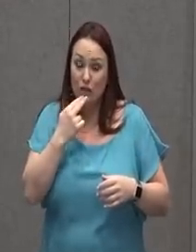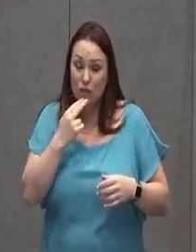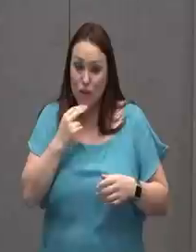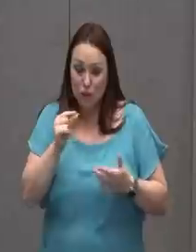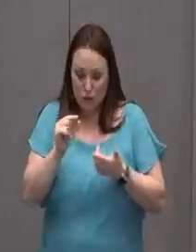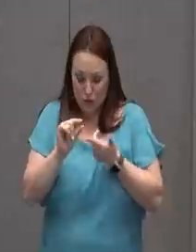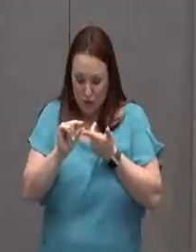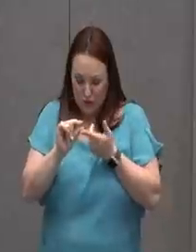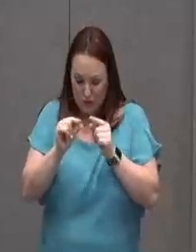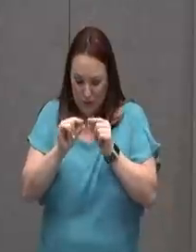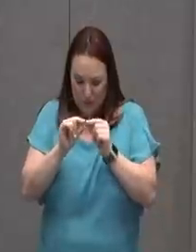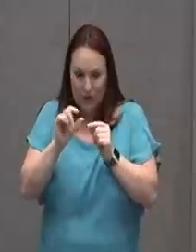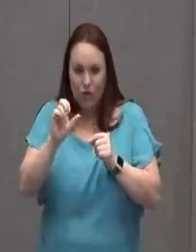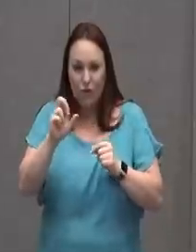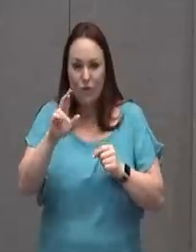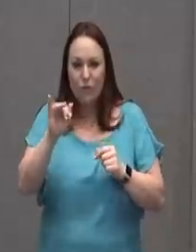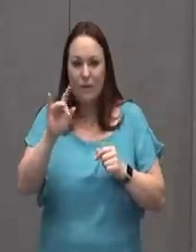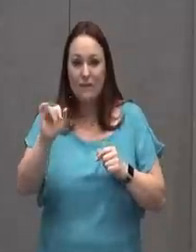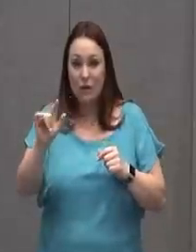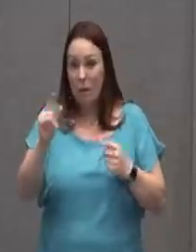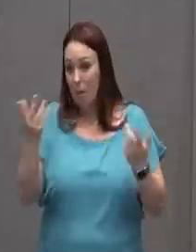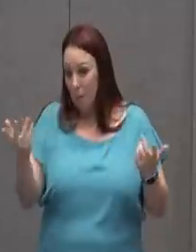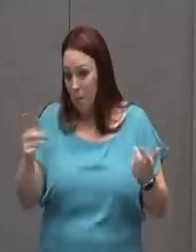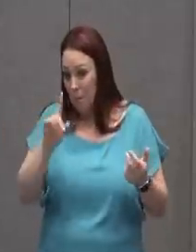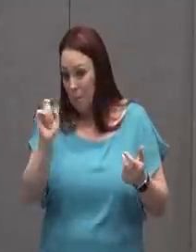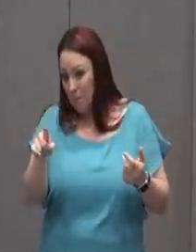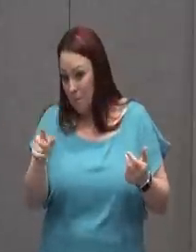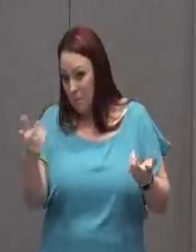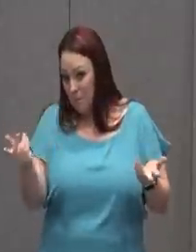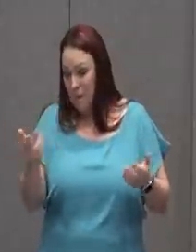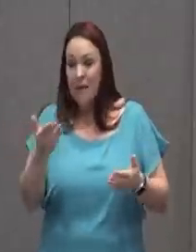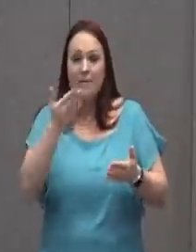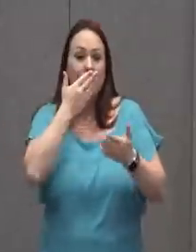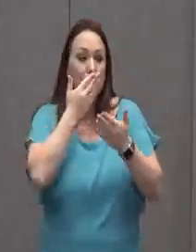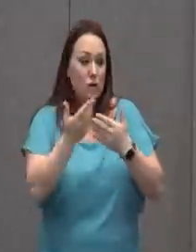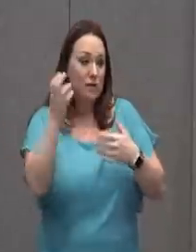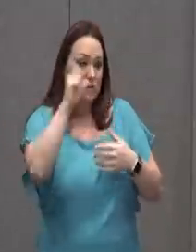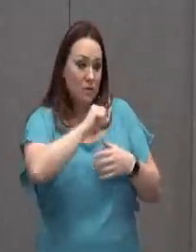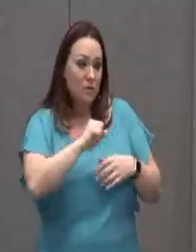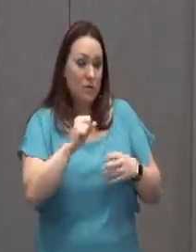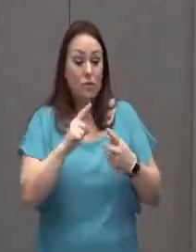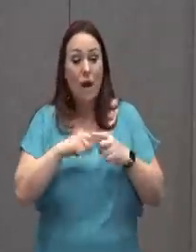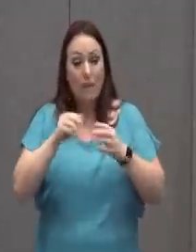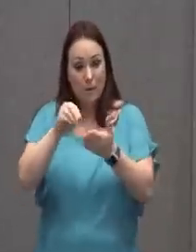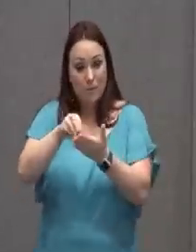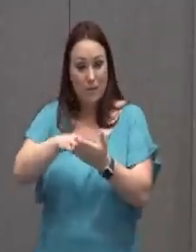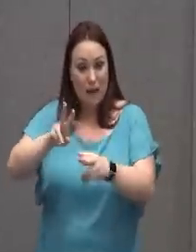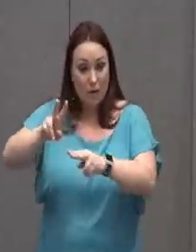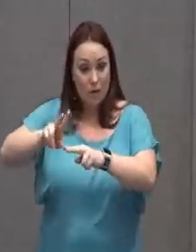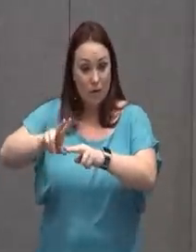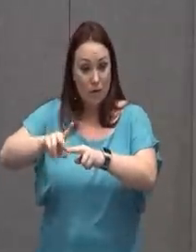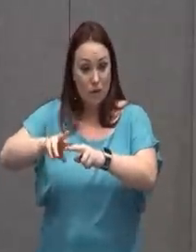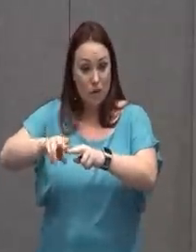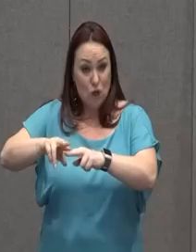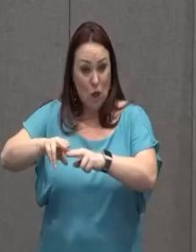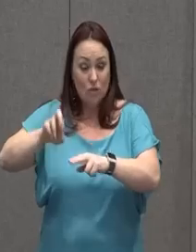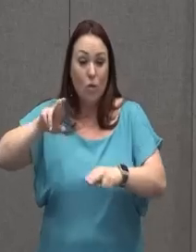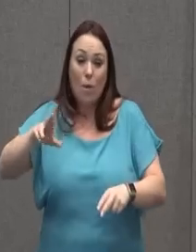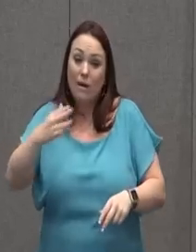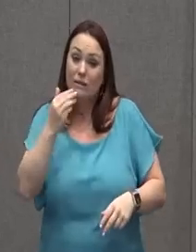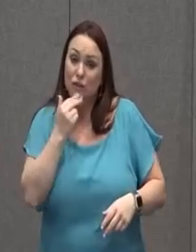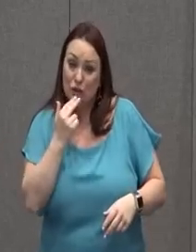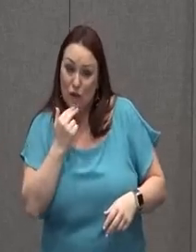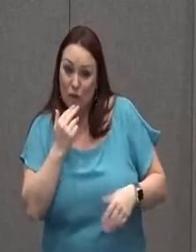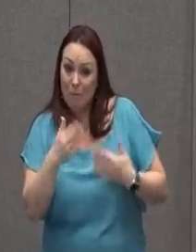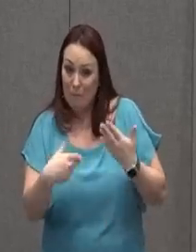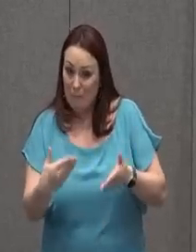Yeah. Good inference. I'm going to say salt or sugar. Okay, and then maybe we'll find out